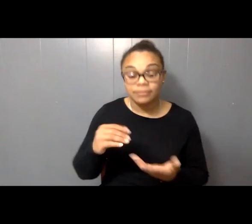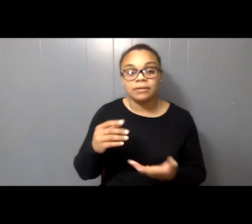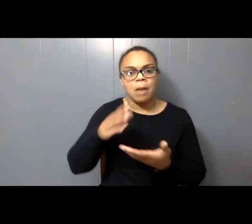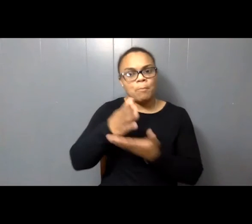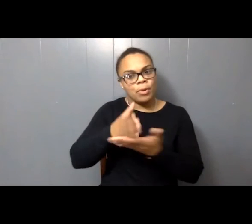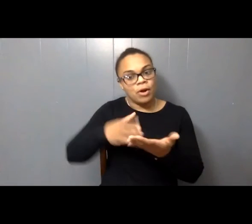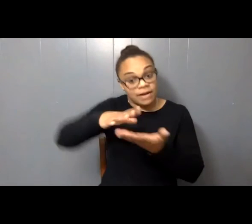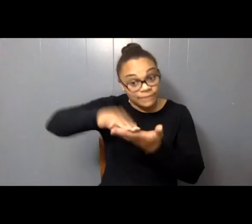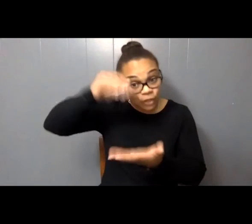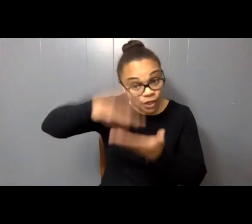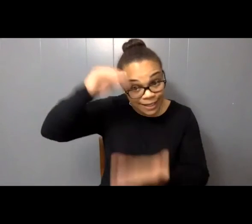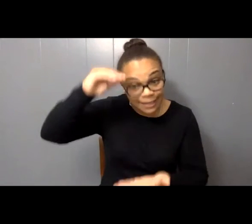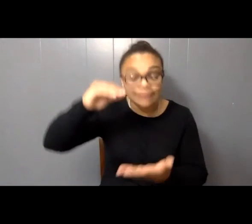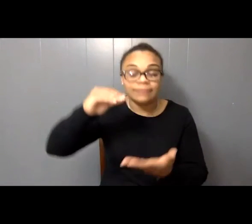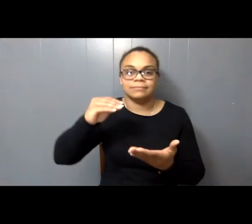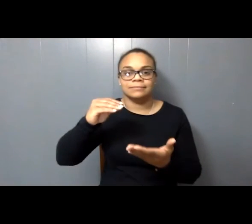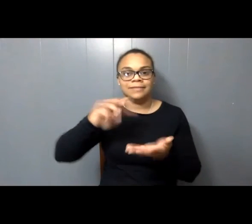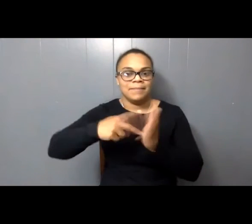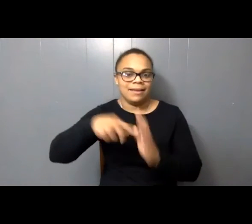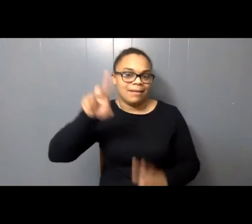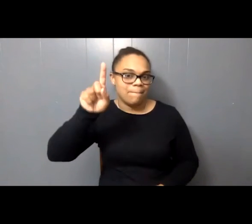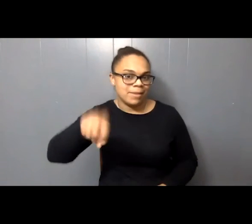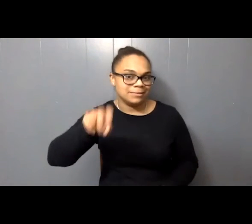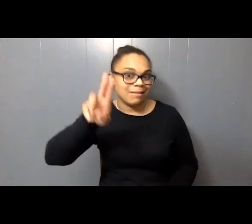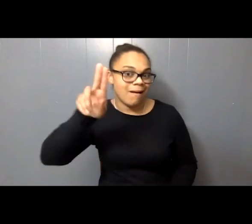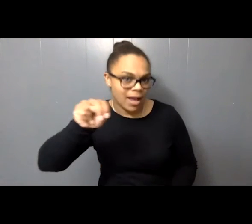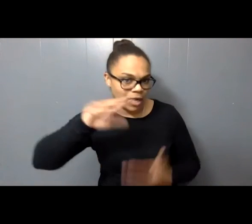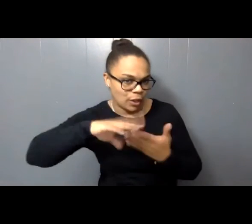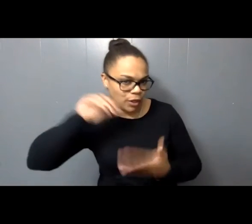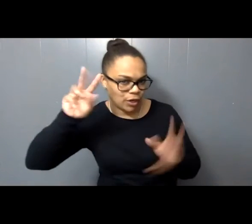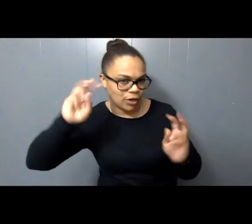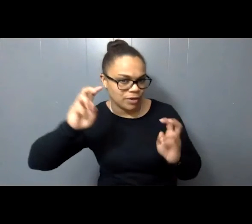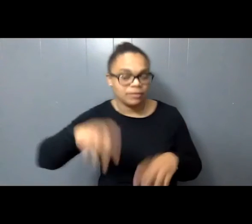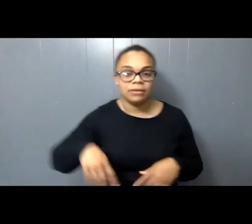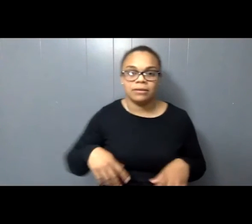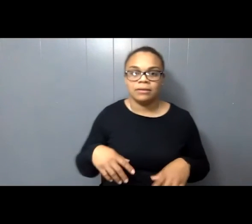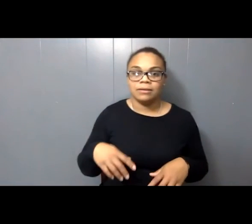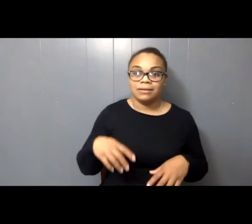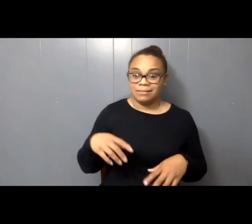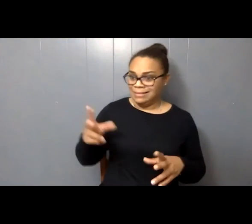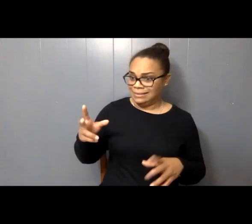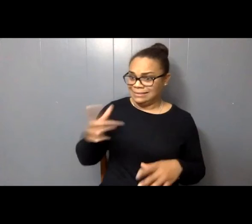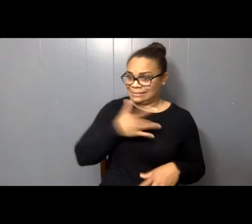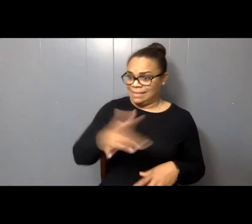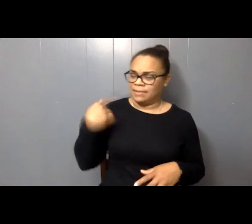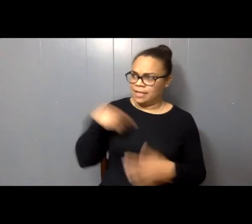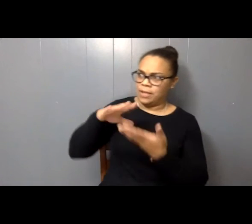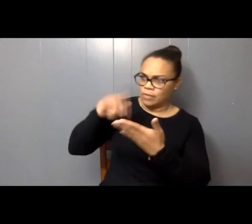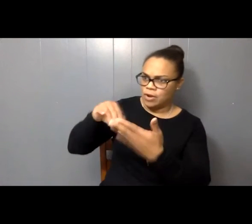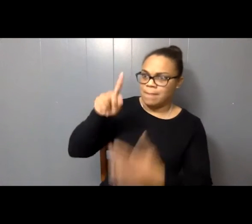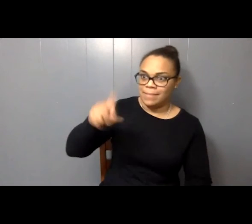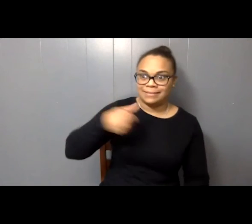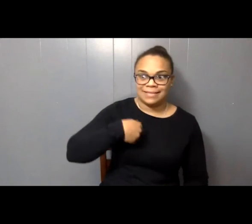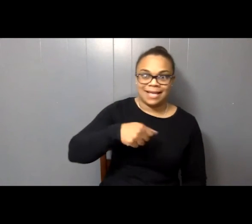like it needs to be a prince and a princess, or it needs to be a mother and a father in order to have children. And